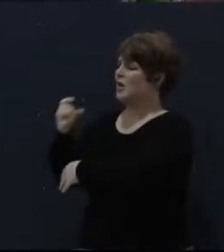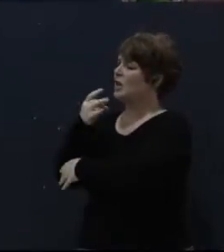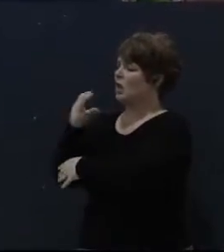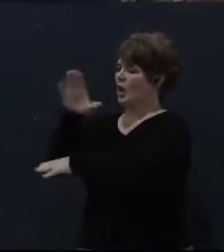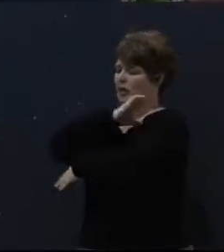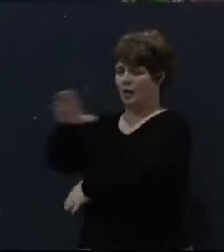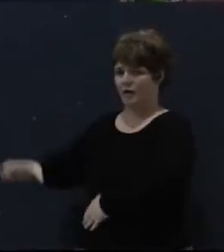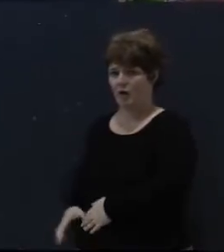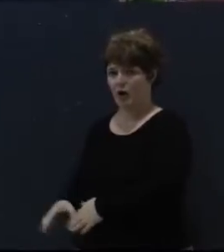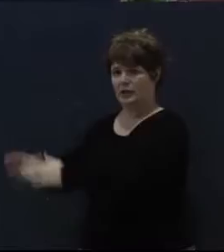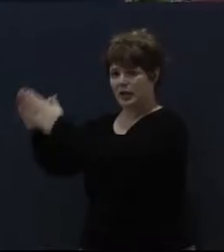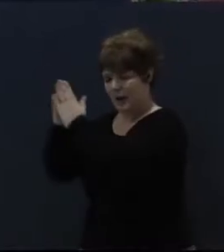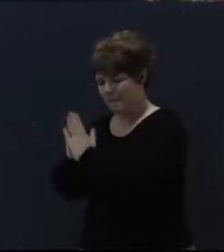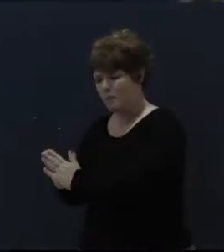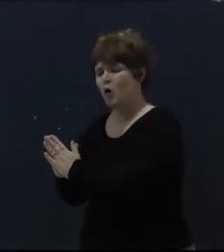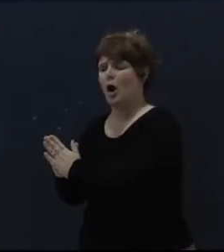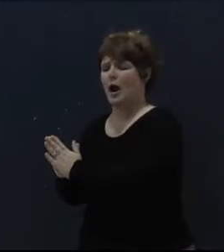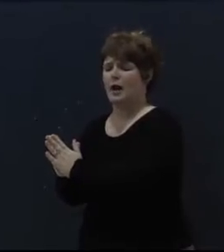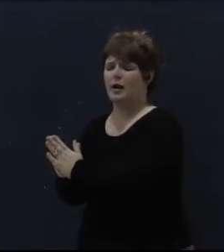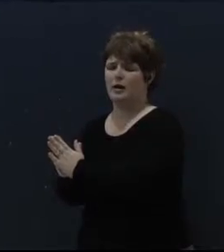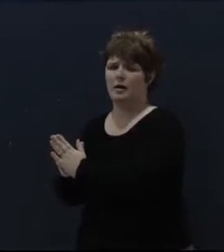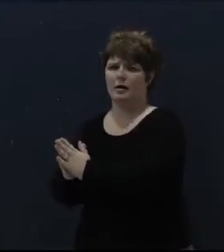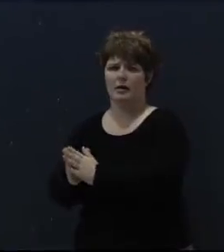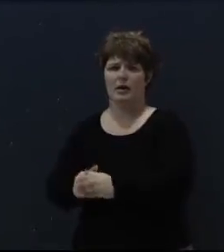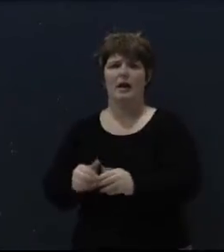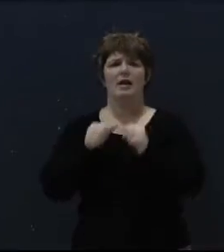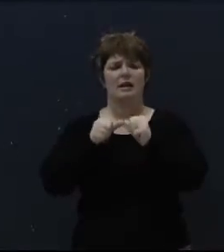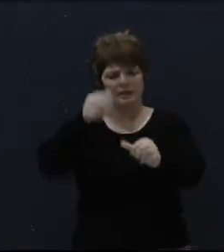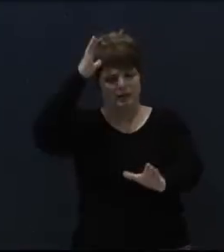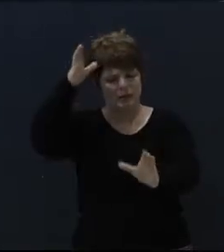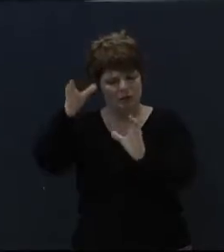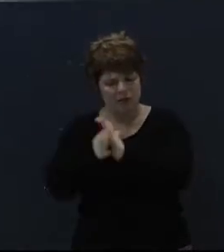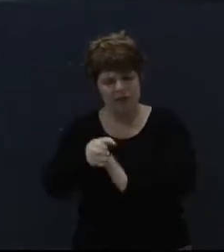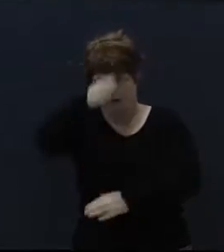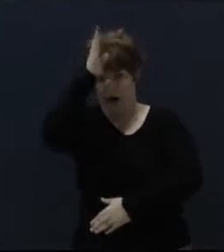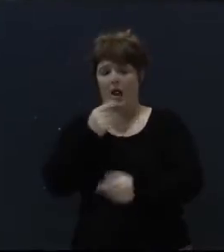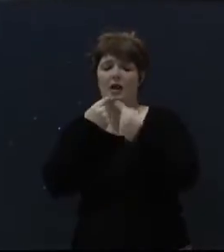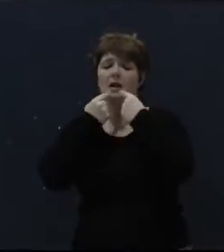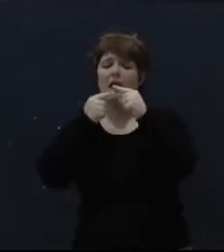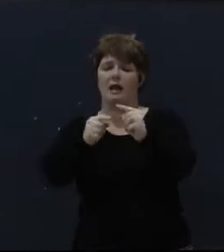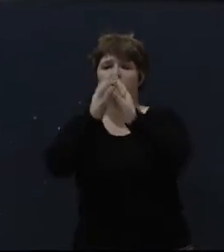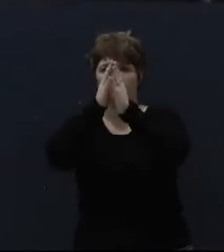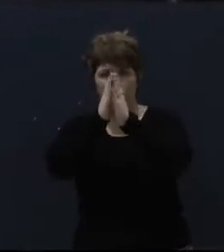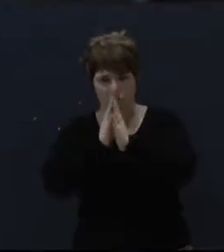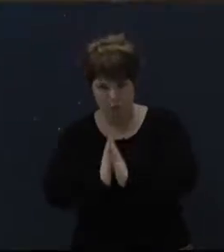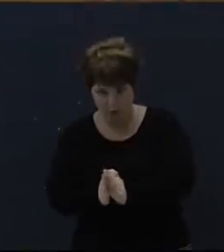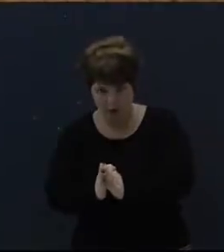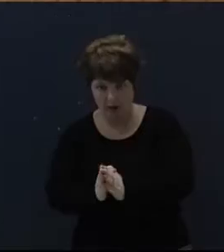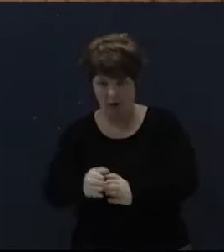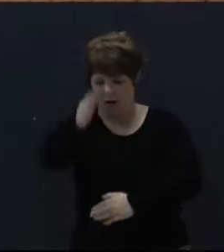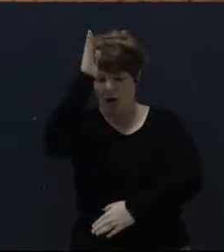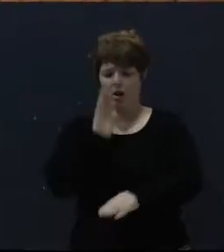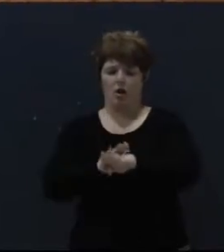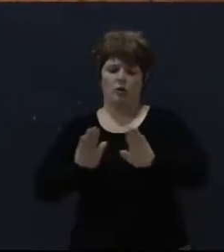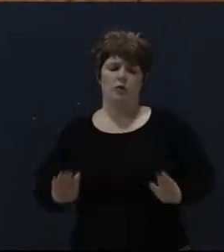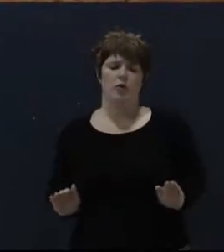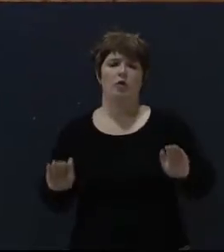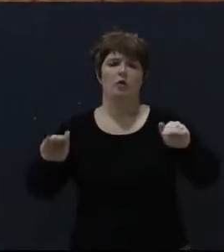and pray at the altar of incense. Amen. And I still believe God answers prayer. I still believe God's on the throne.